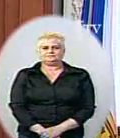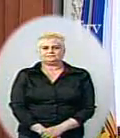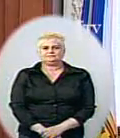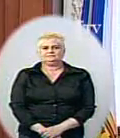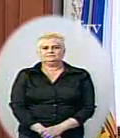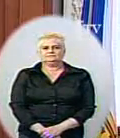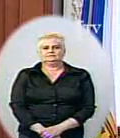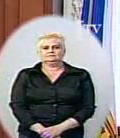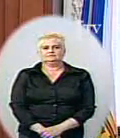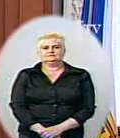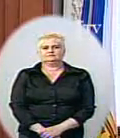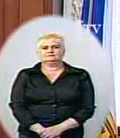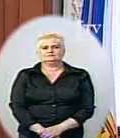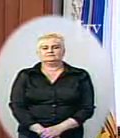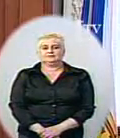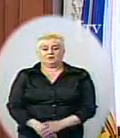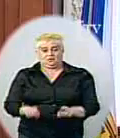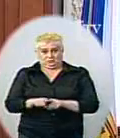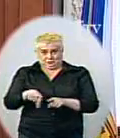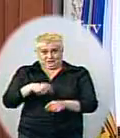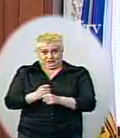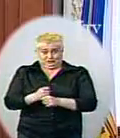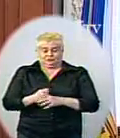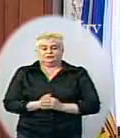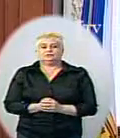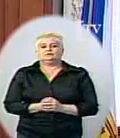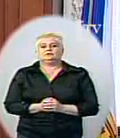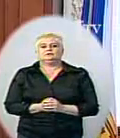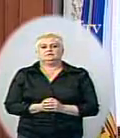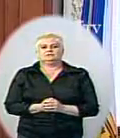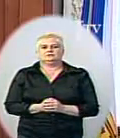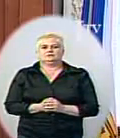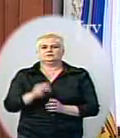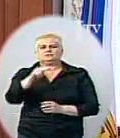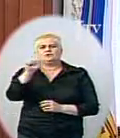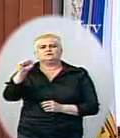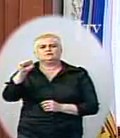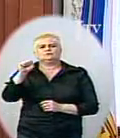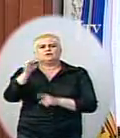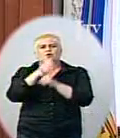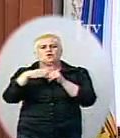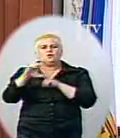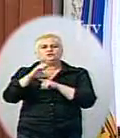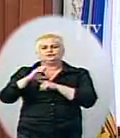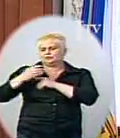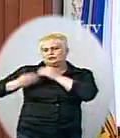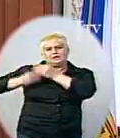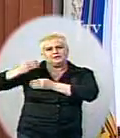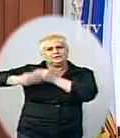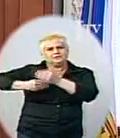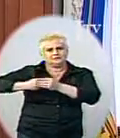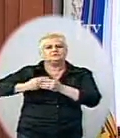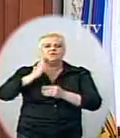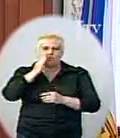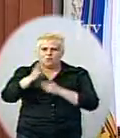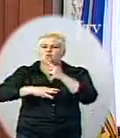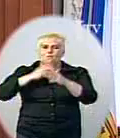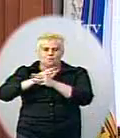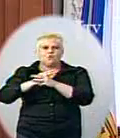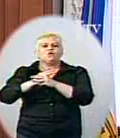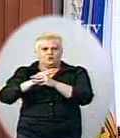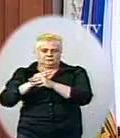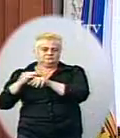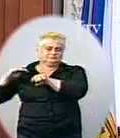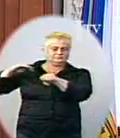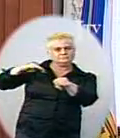During the coming year, Nova Scotia's diverse culture and heritage will attract global attention. The